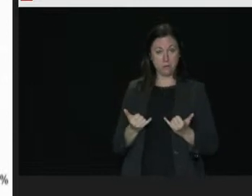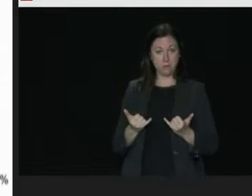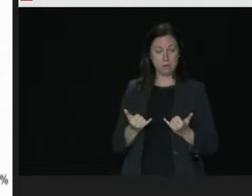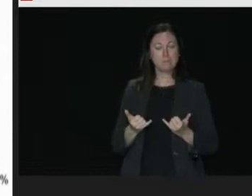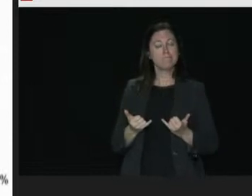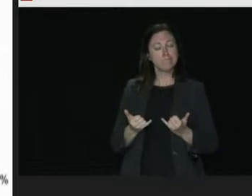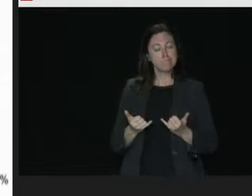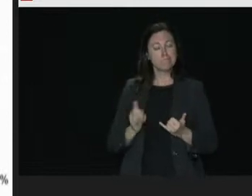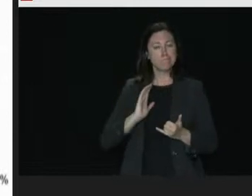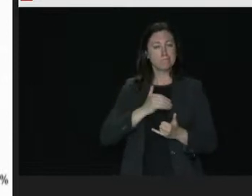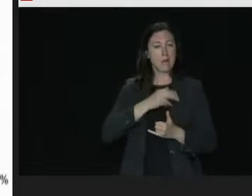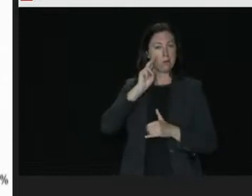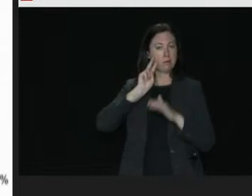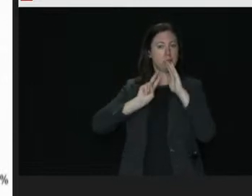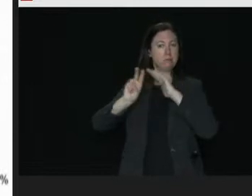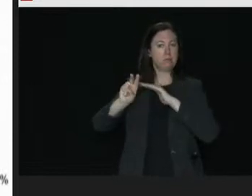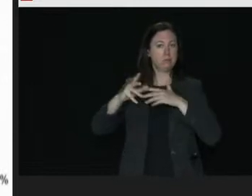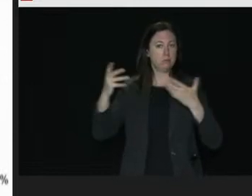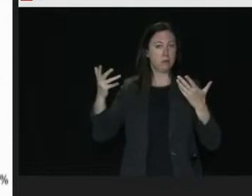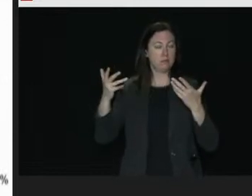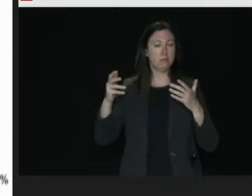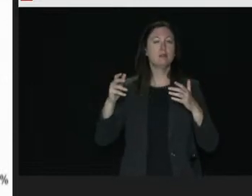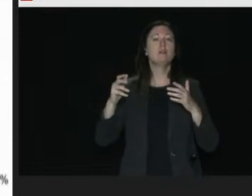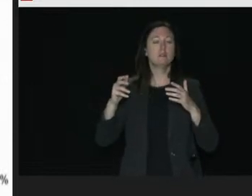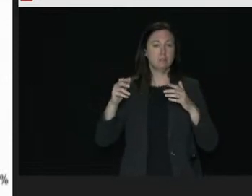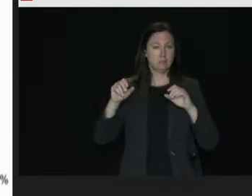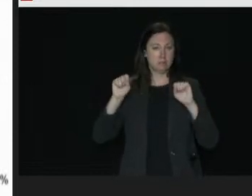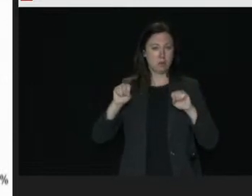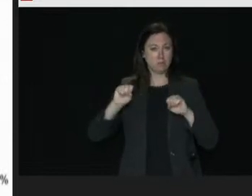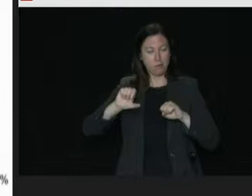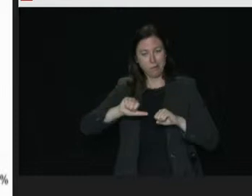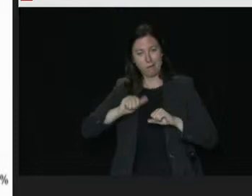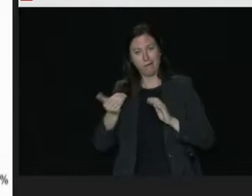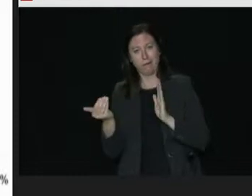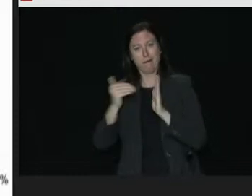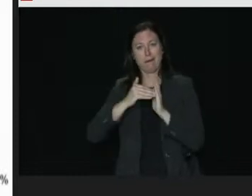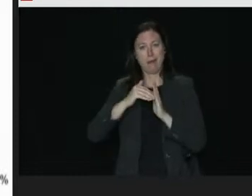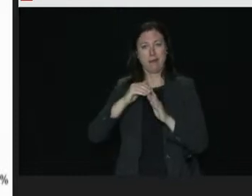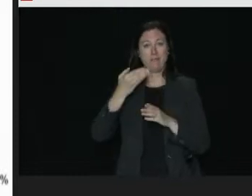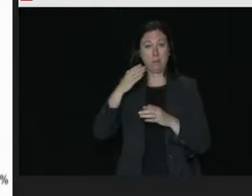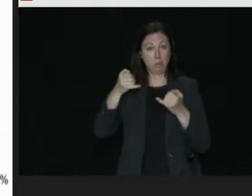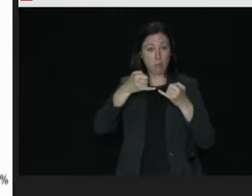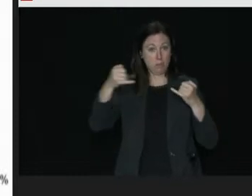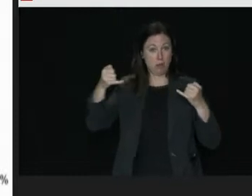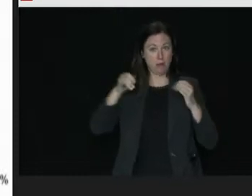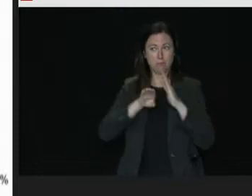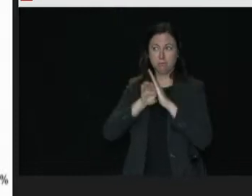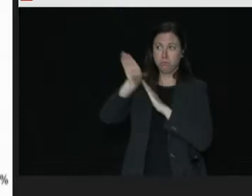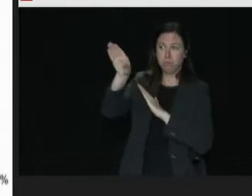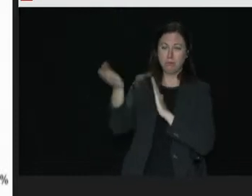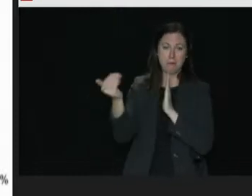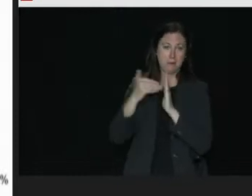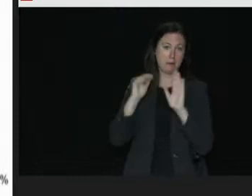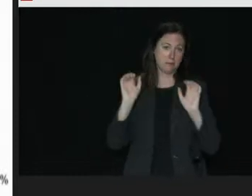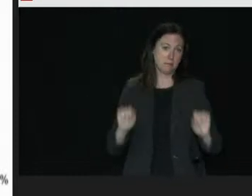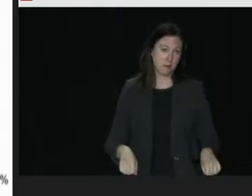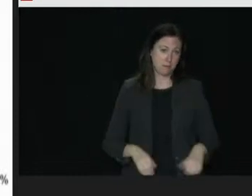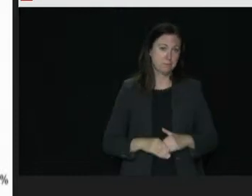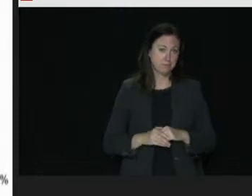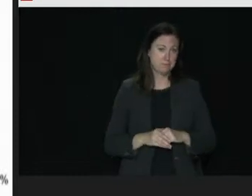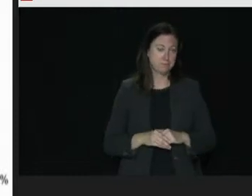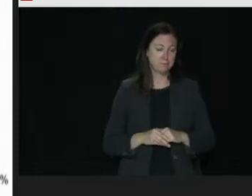forecast predicts we could see a resurgence of cases along the blue line trajectory.